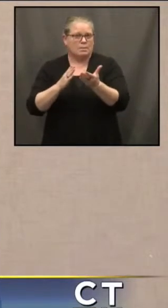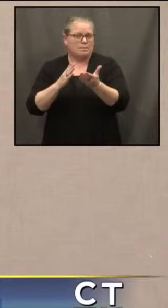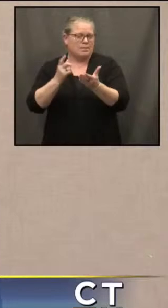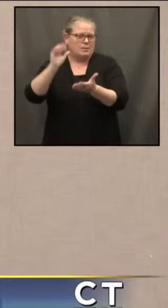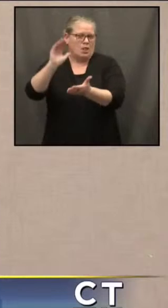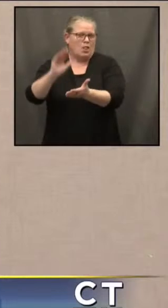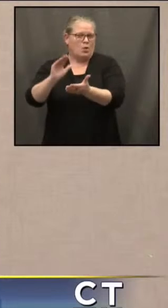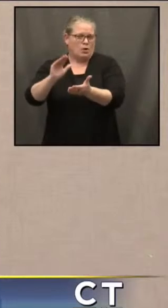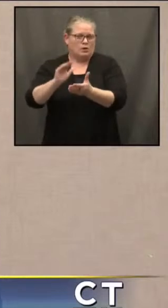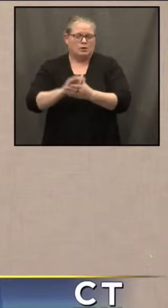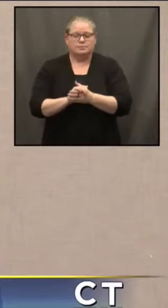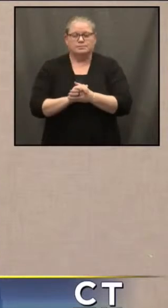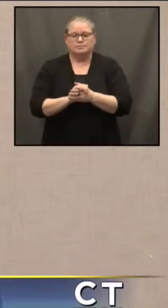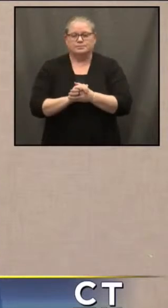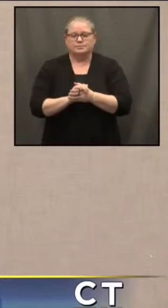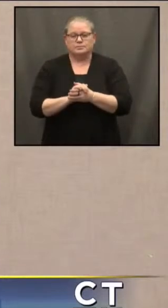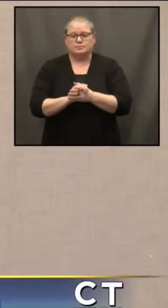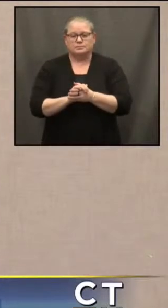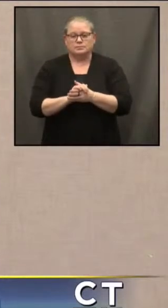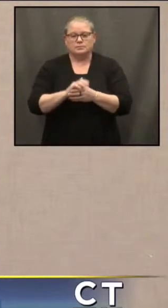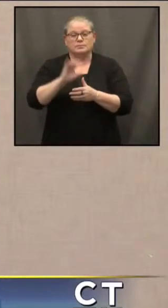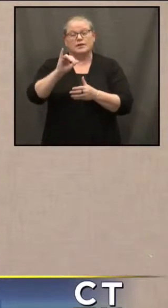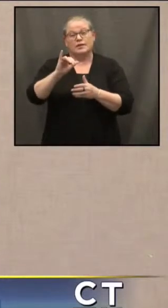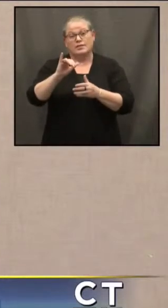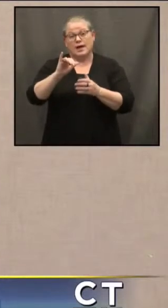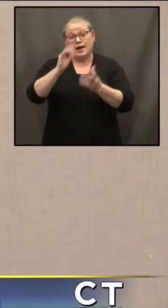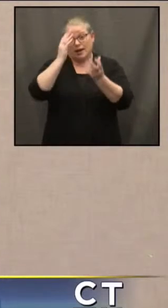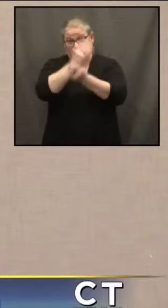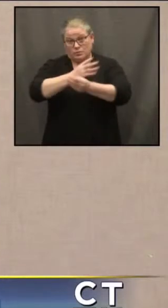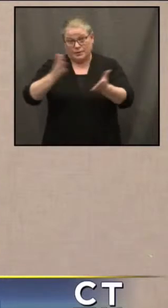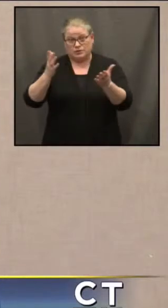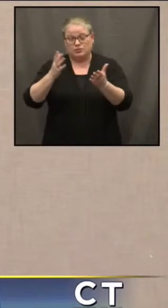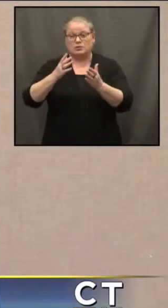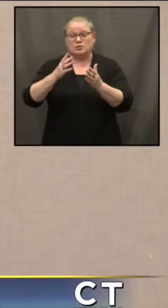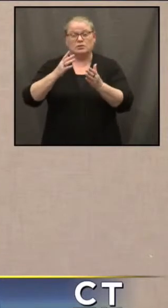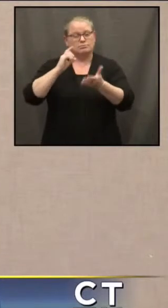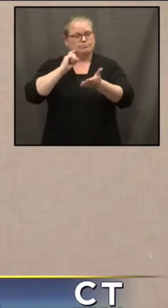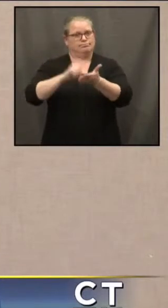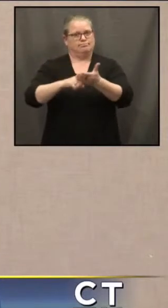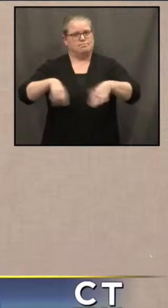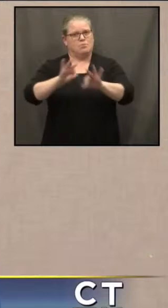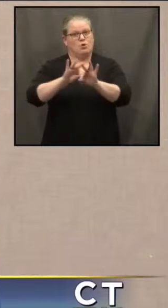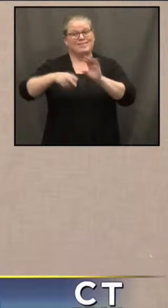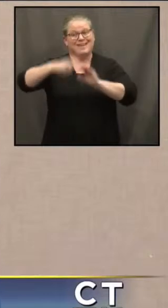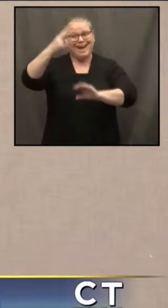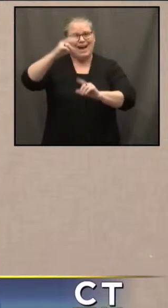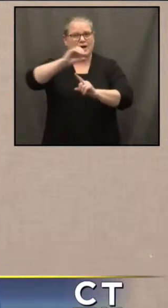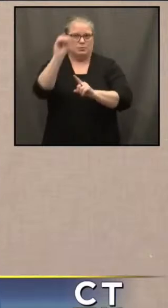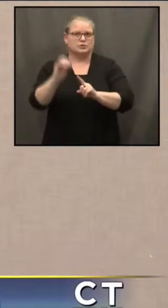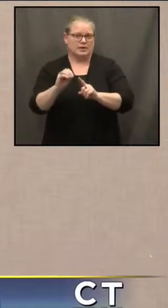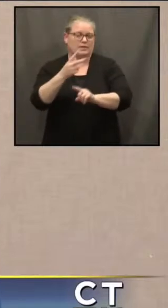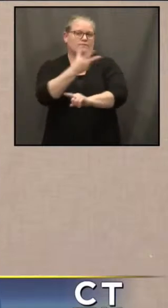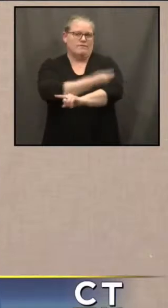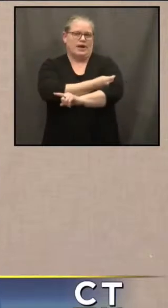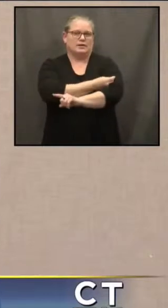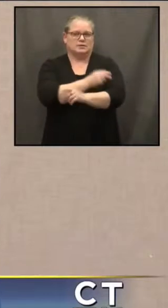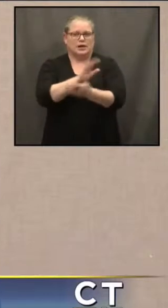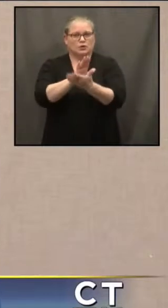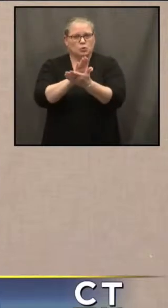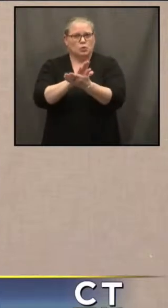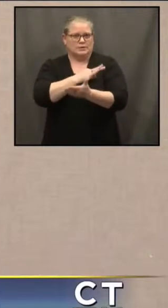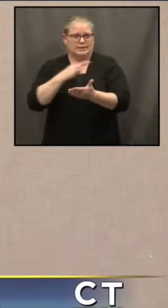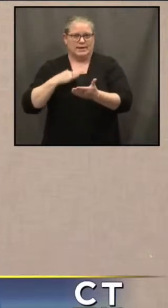think the main story from that press release is the exceptionally high vaccination rates that we're so fortunate to have in our school staff